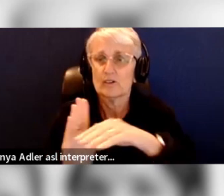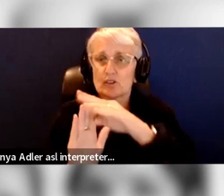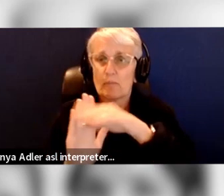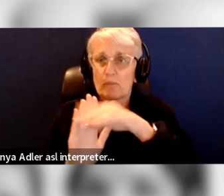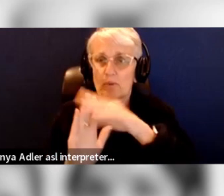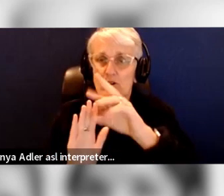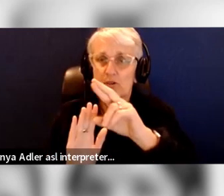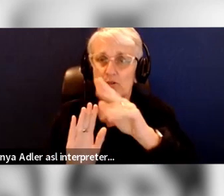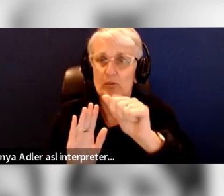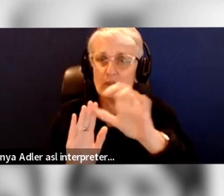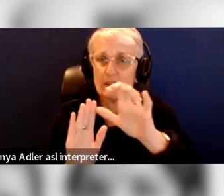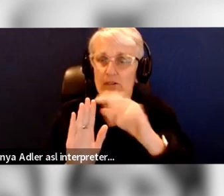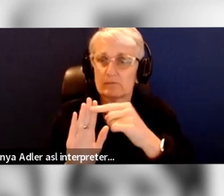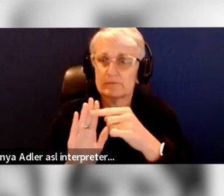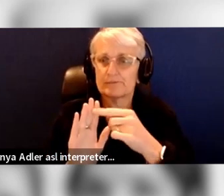rubric is